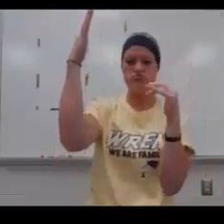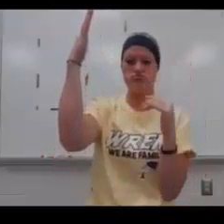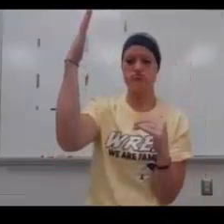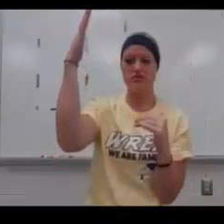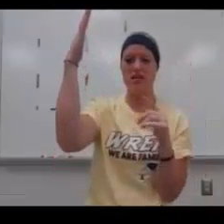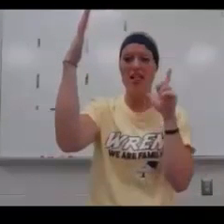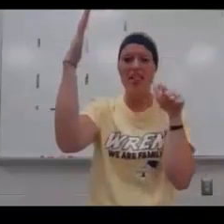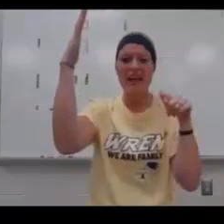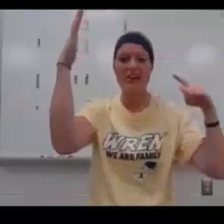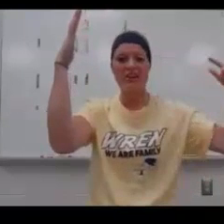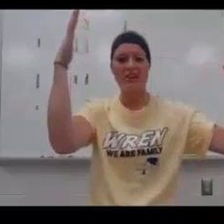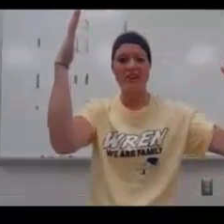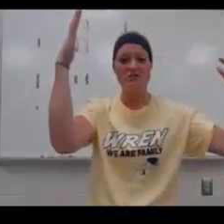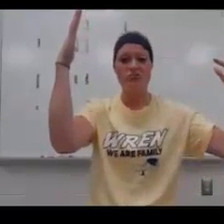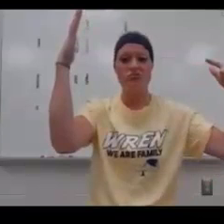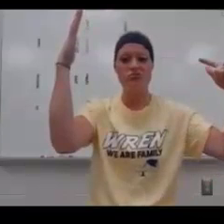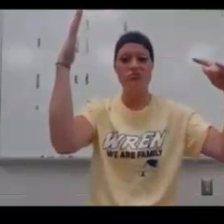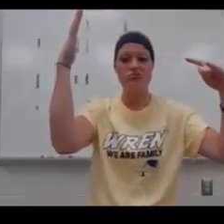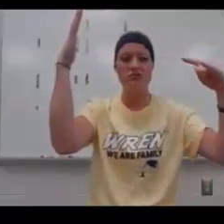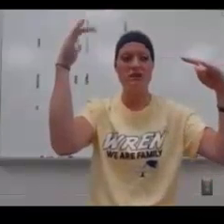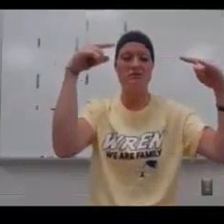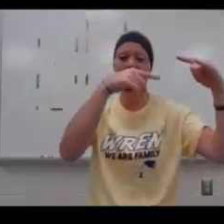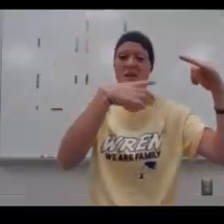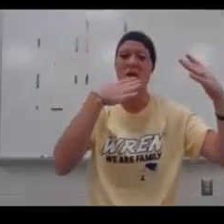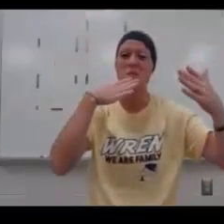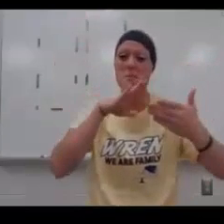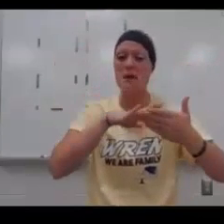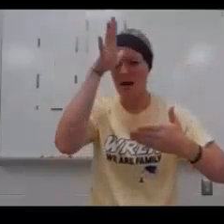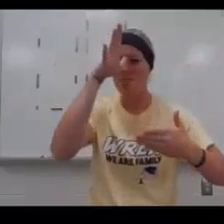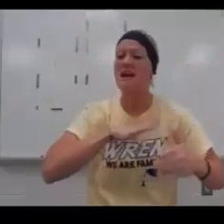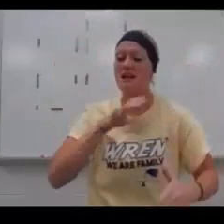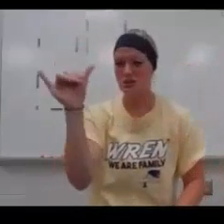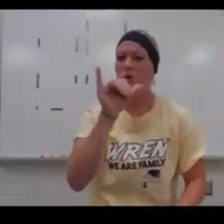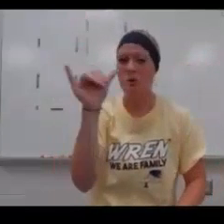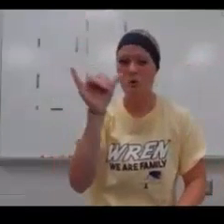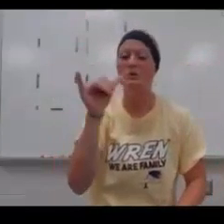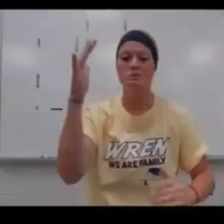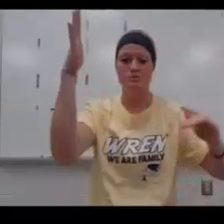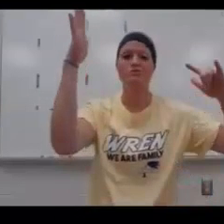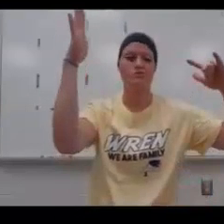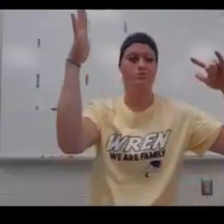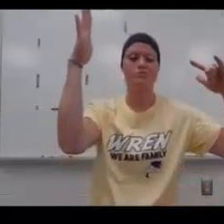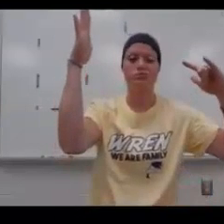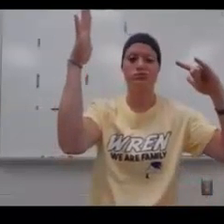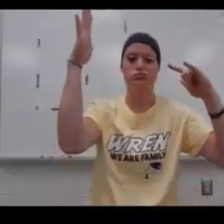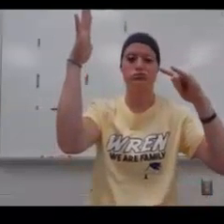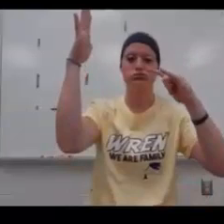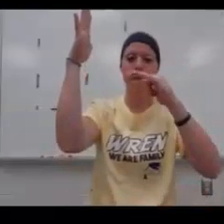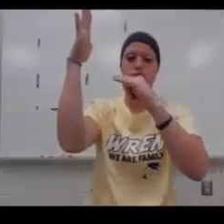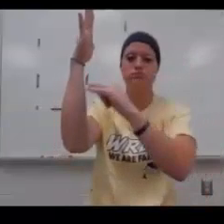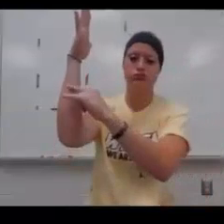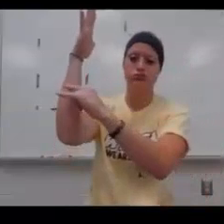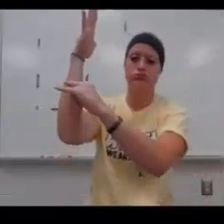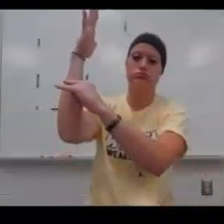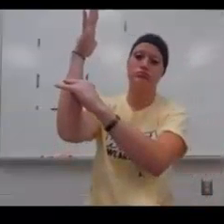but later, when the first building was falling, the second building was still standing, and there was another